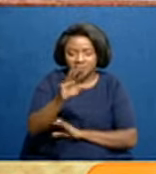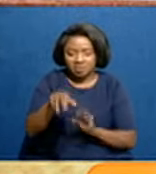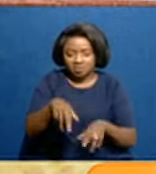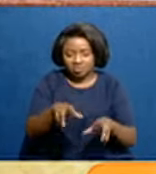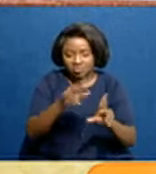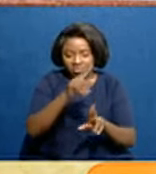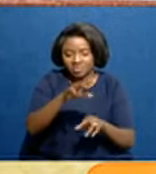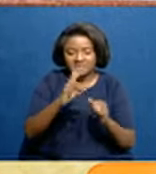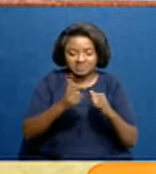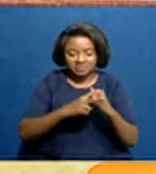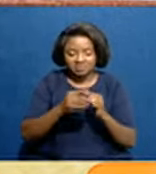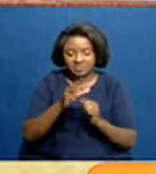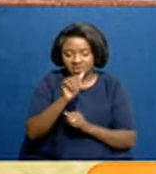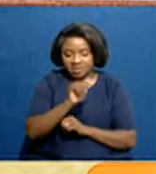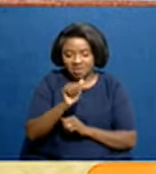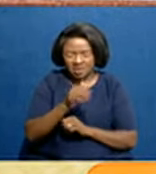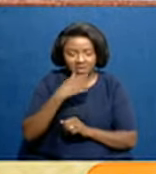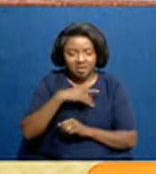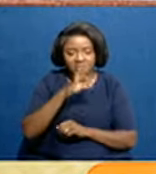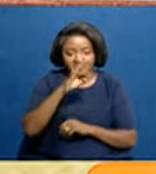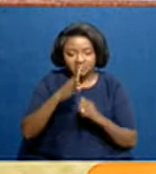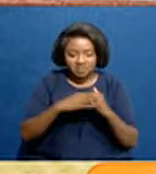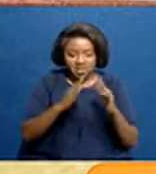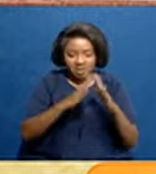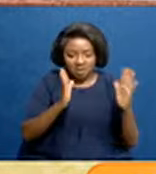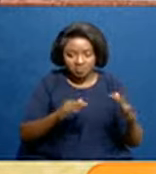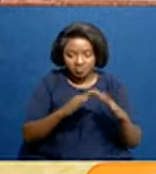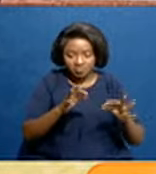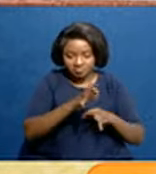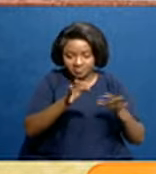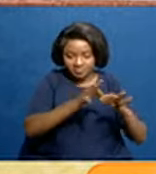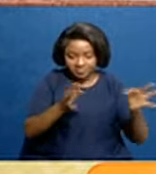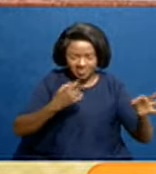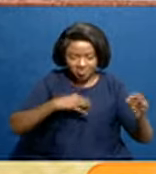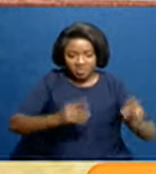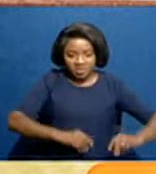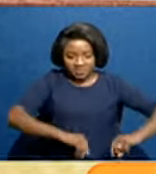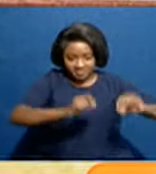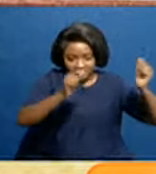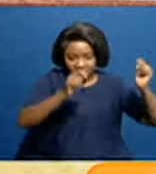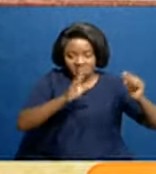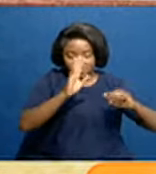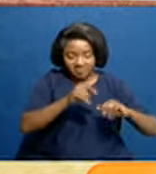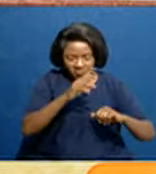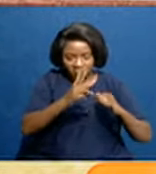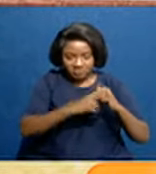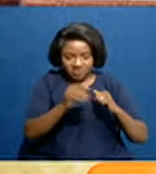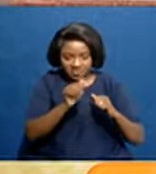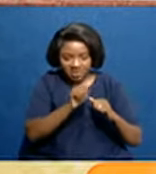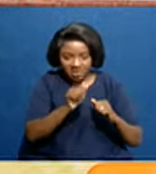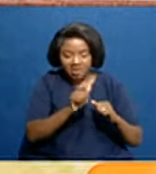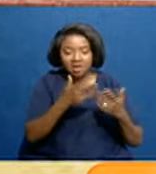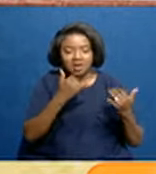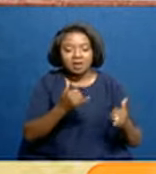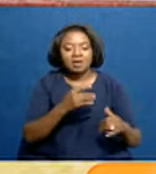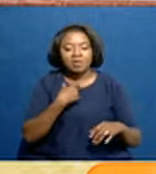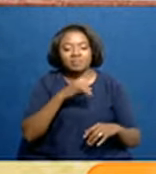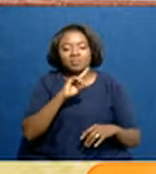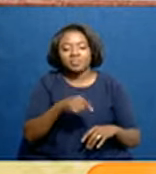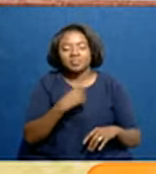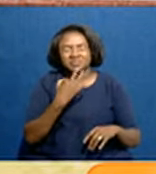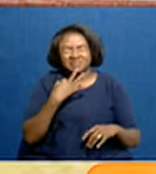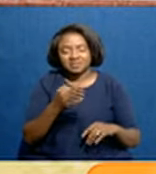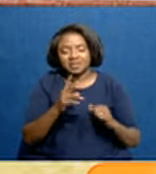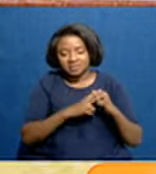Mm. It had 39 units. We redeveloped it. From those 7 acres, we have